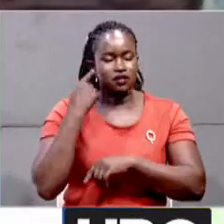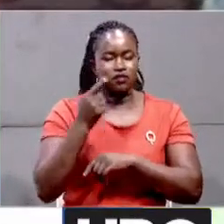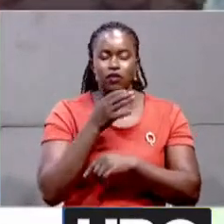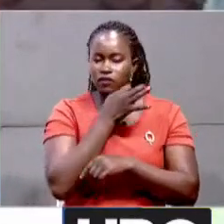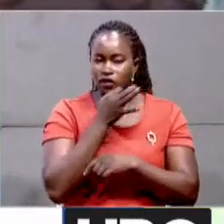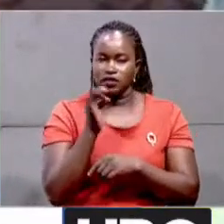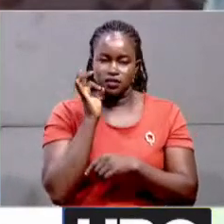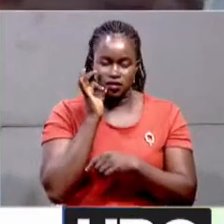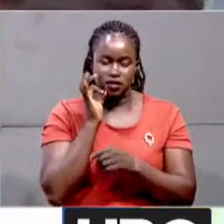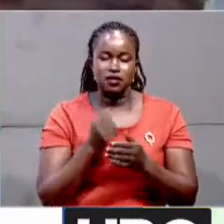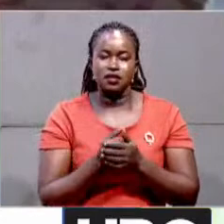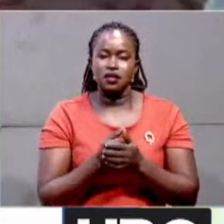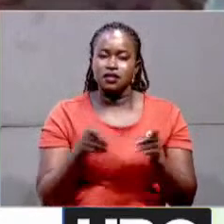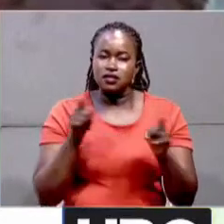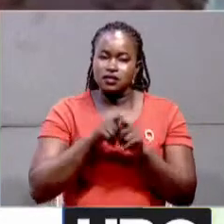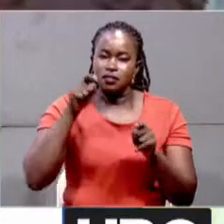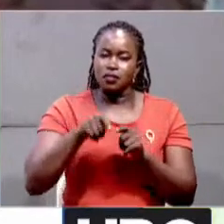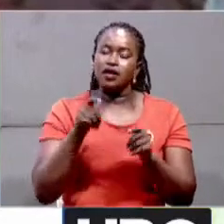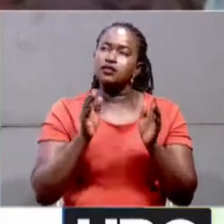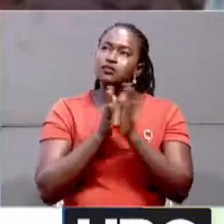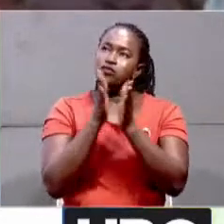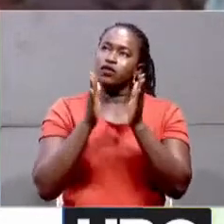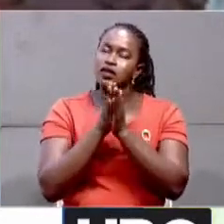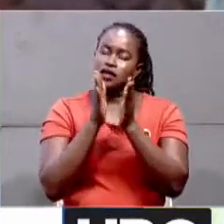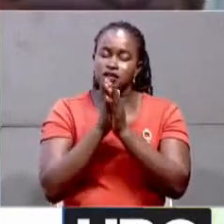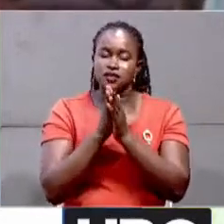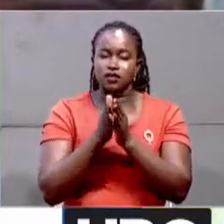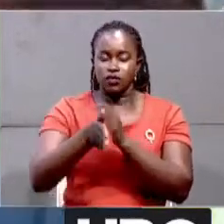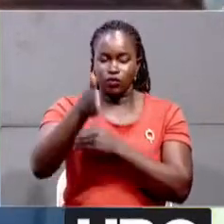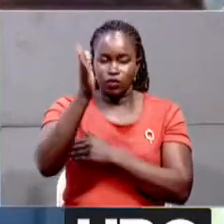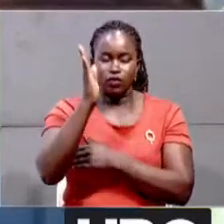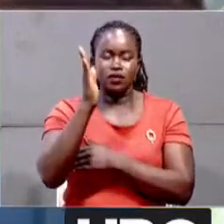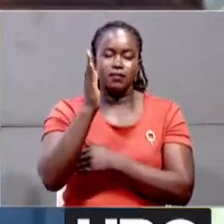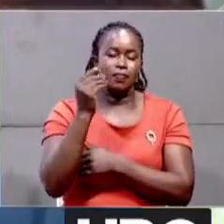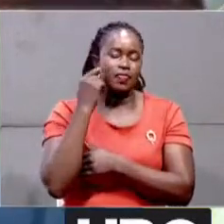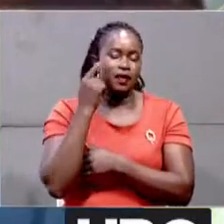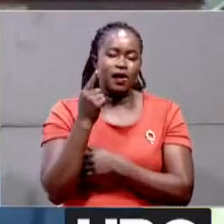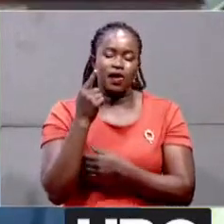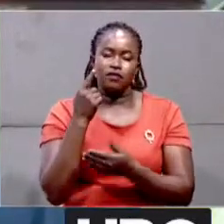era mumugulumize katonda kwecho